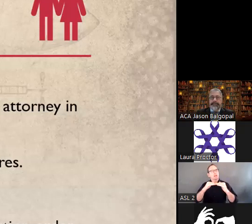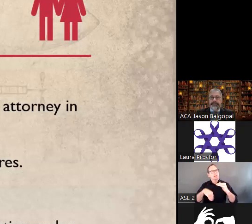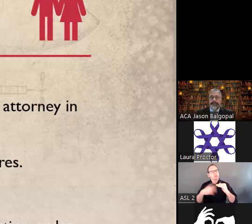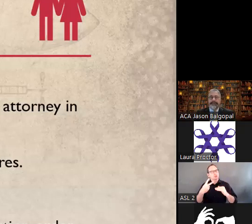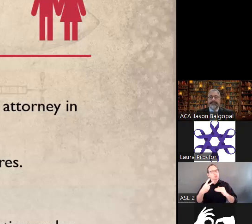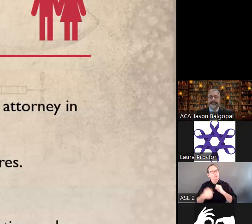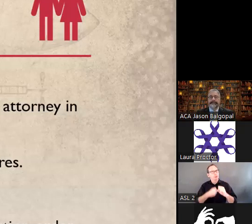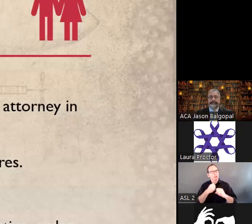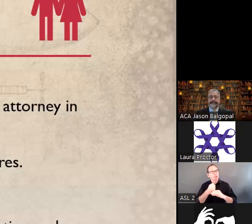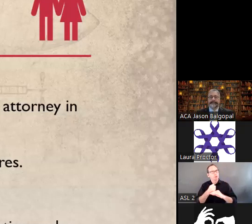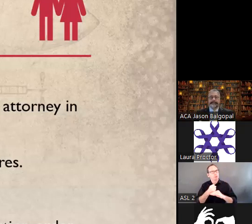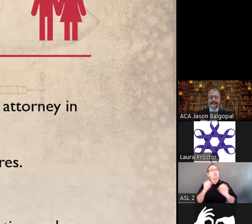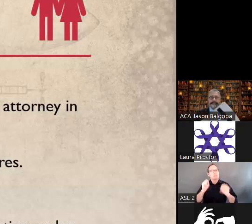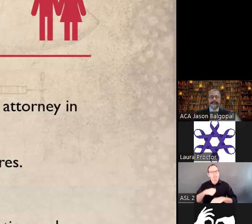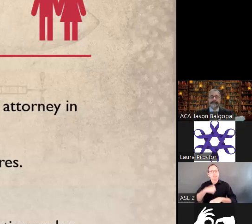be instituted.